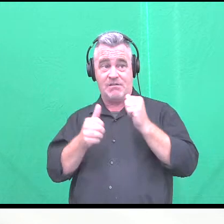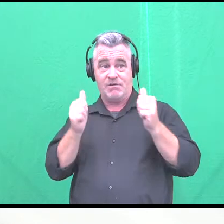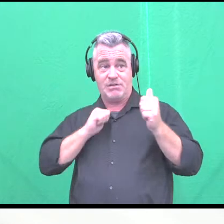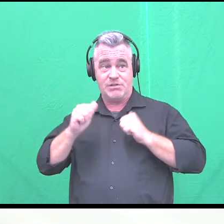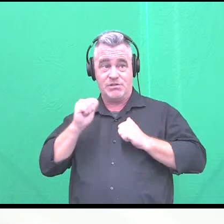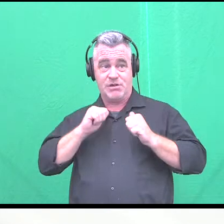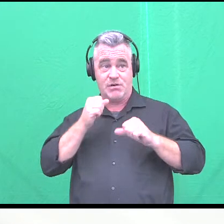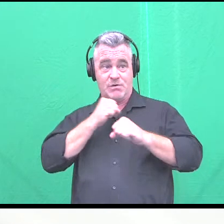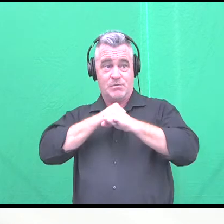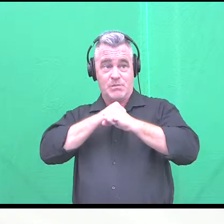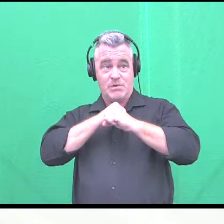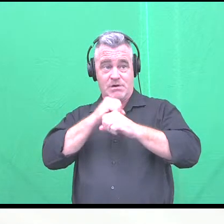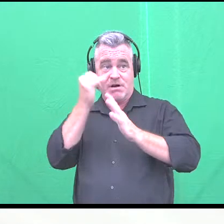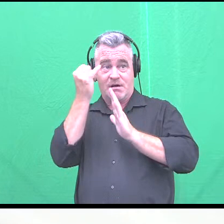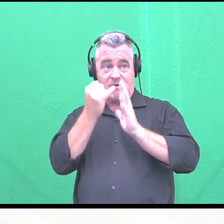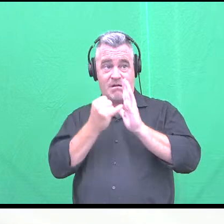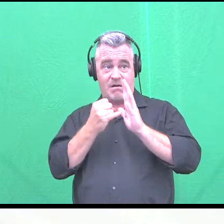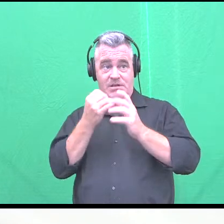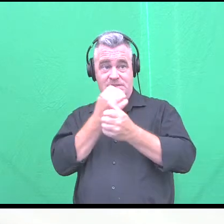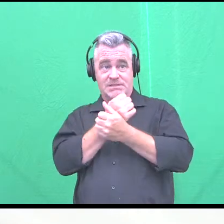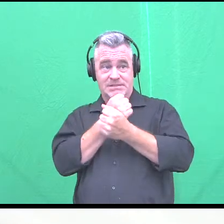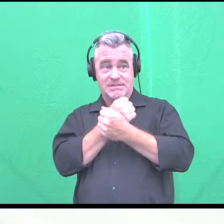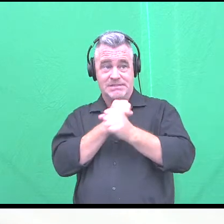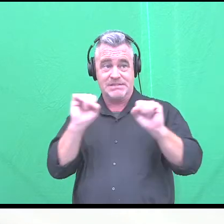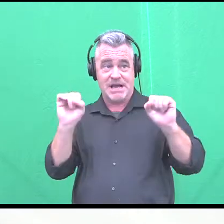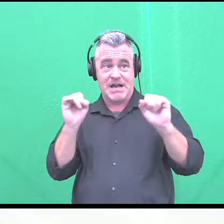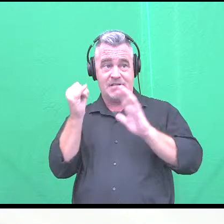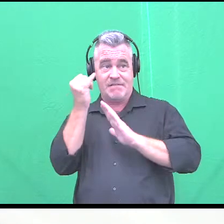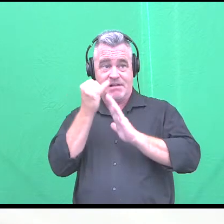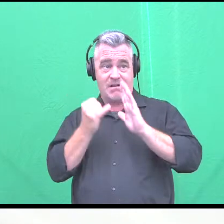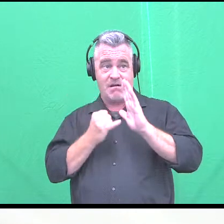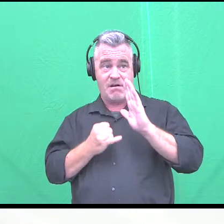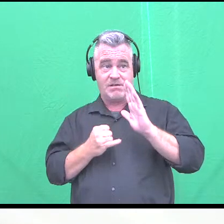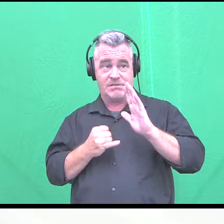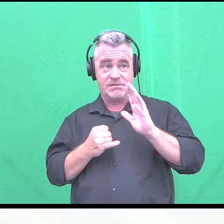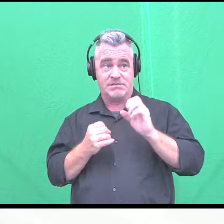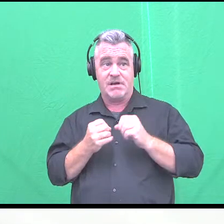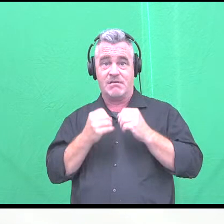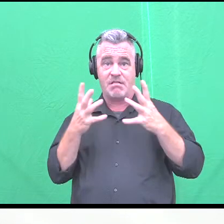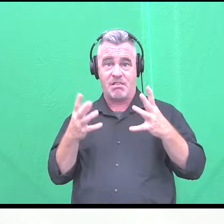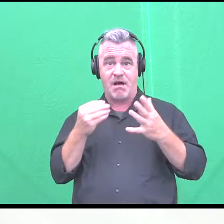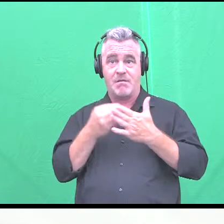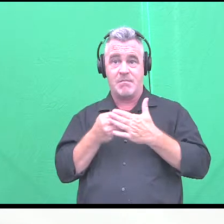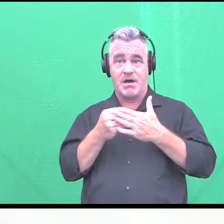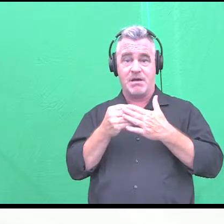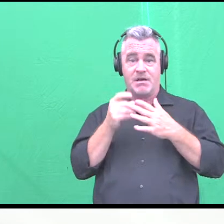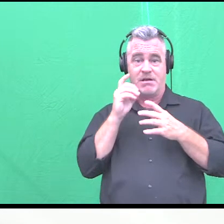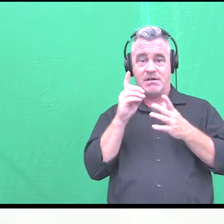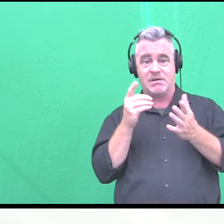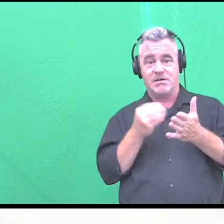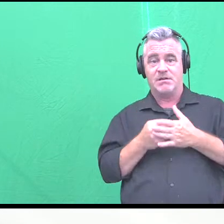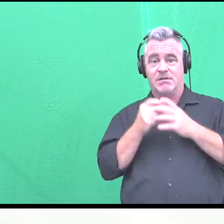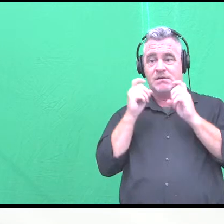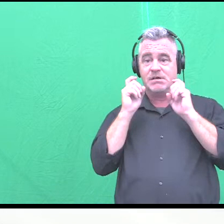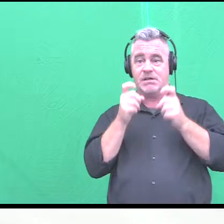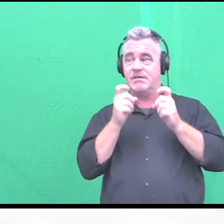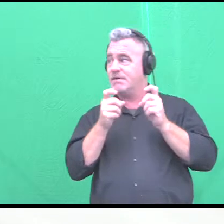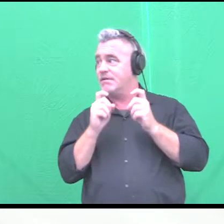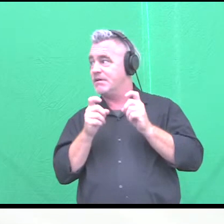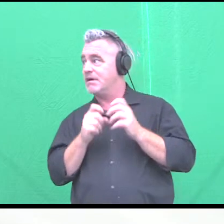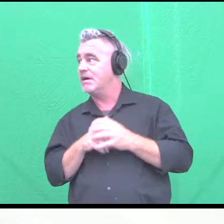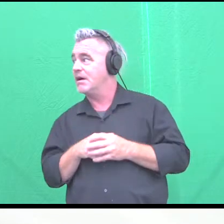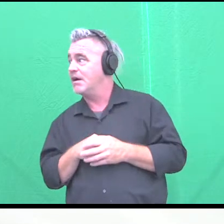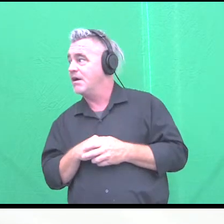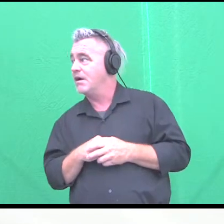the arts and save the arts. And there have been a lot of donations around that. And there's an appendix to